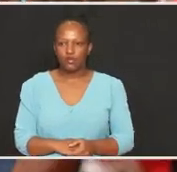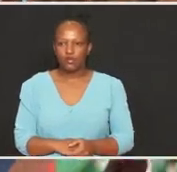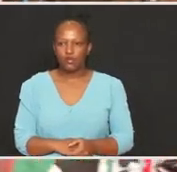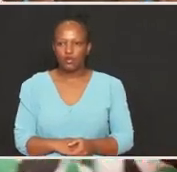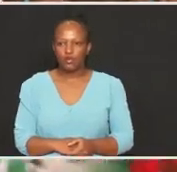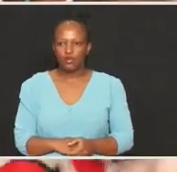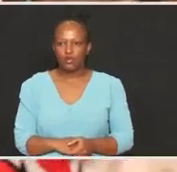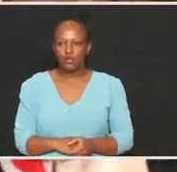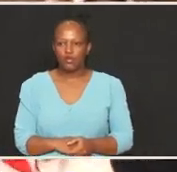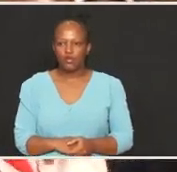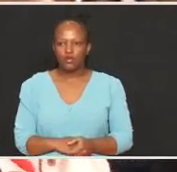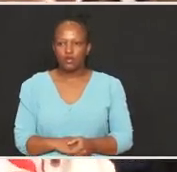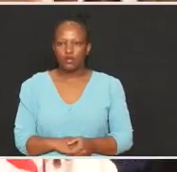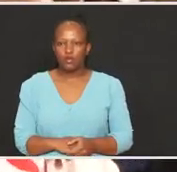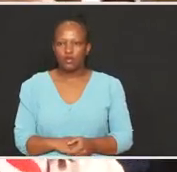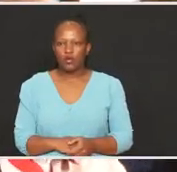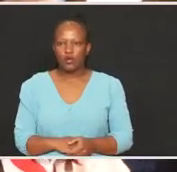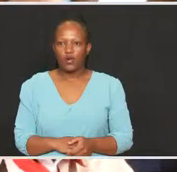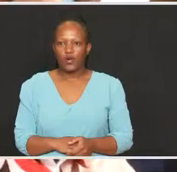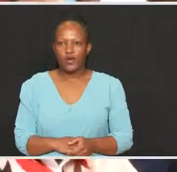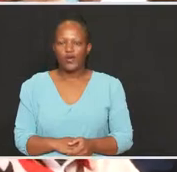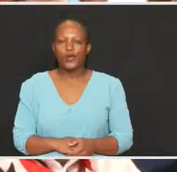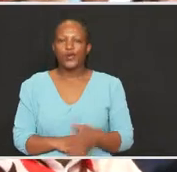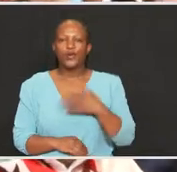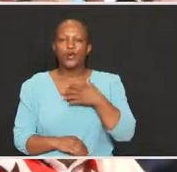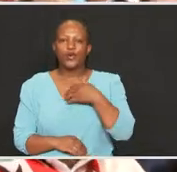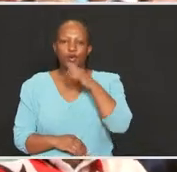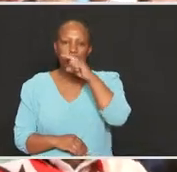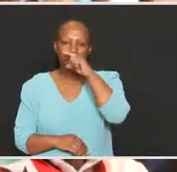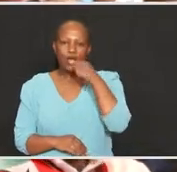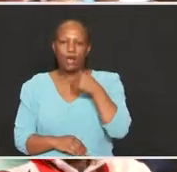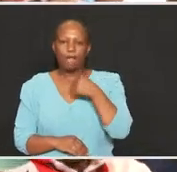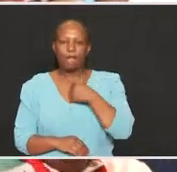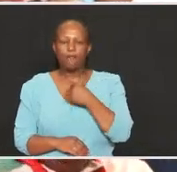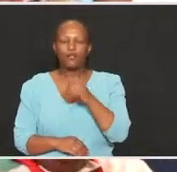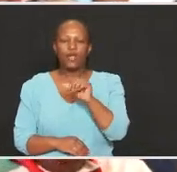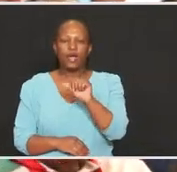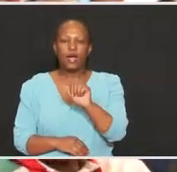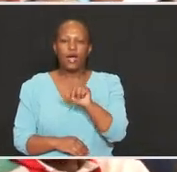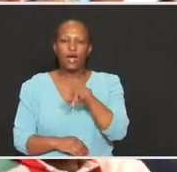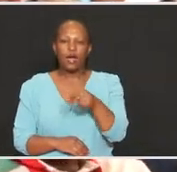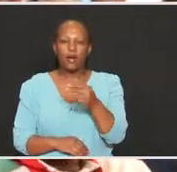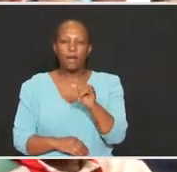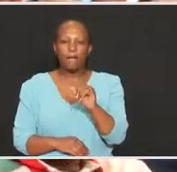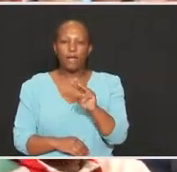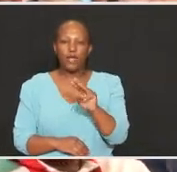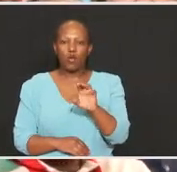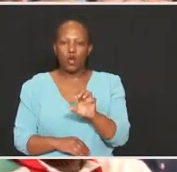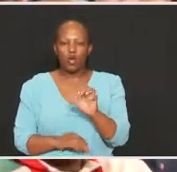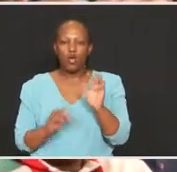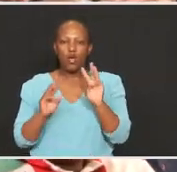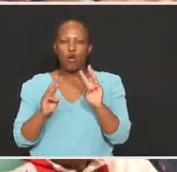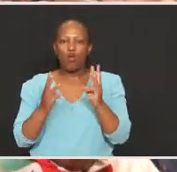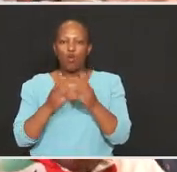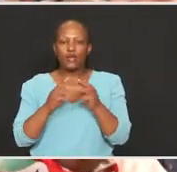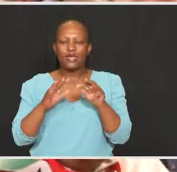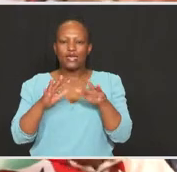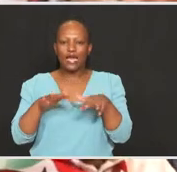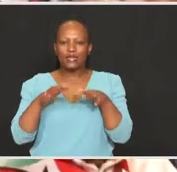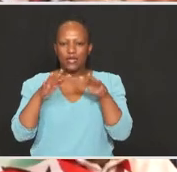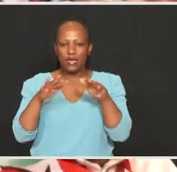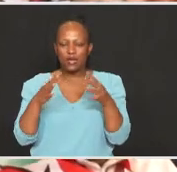one and my name is nege I am from what 19 in clip town